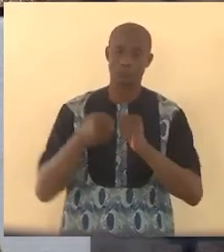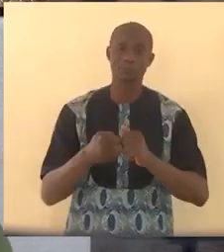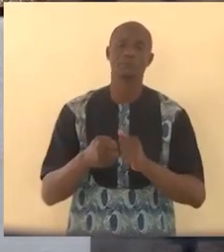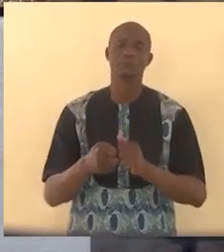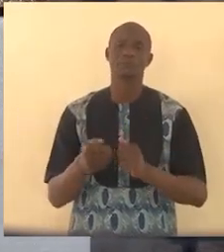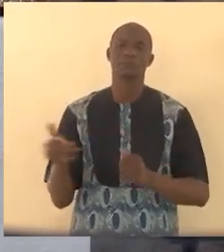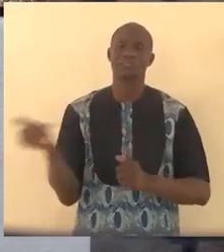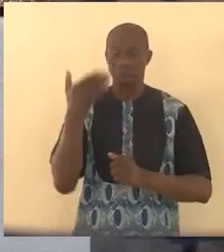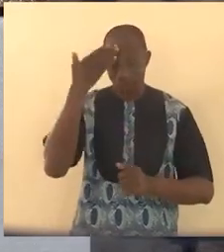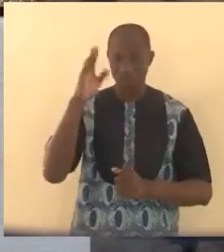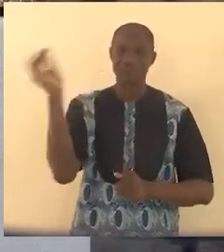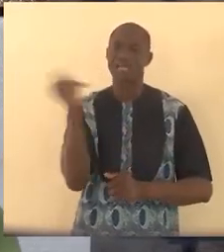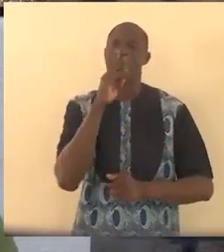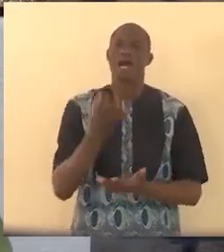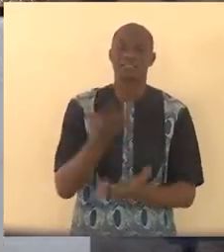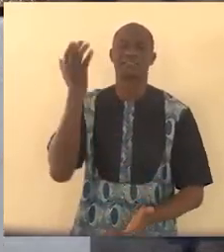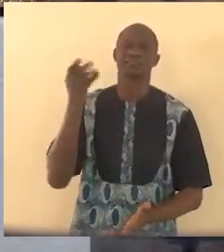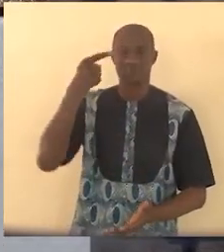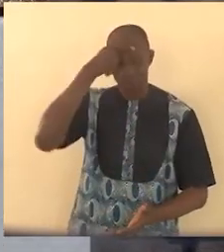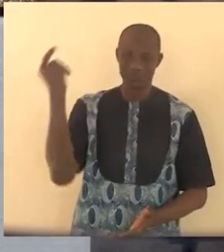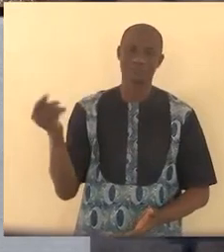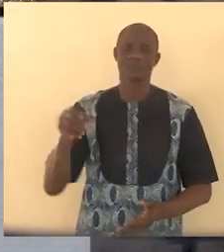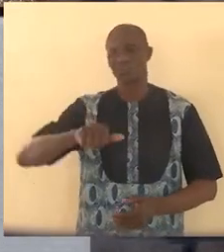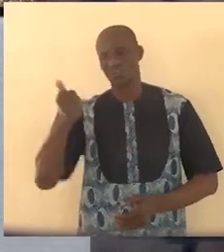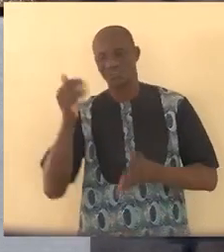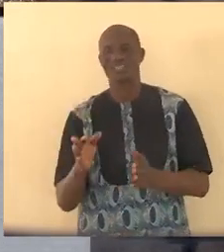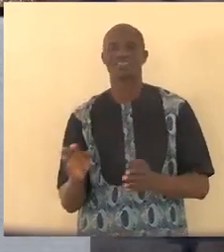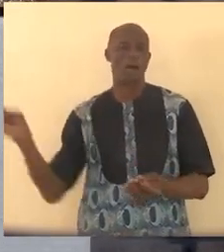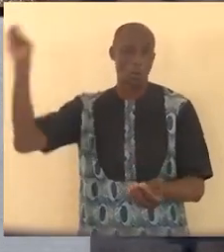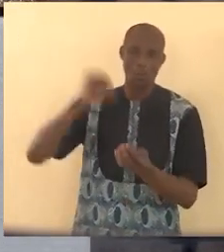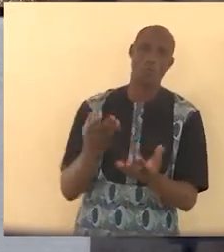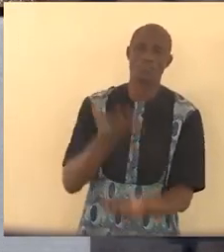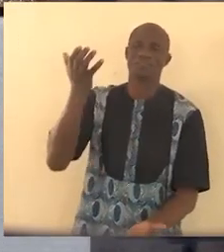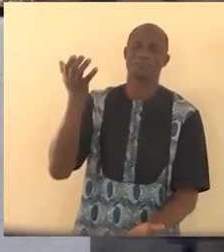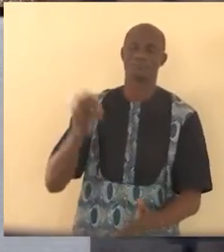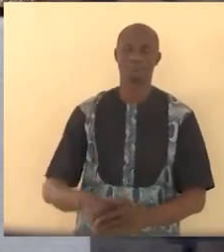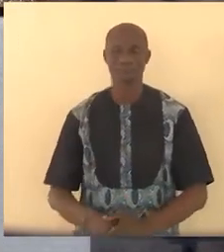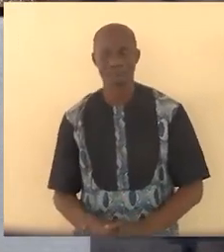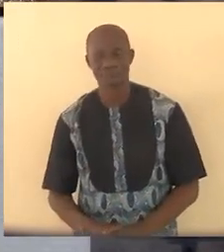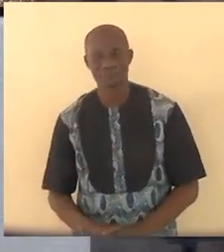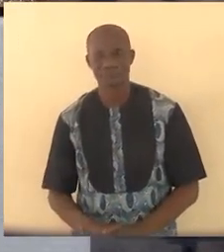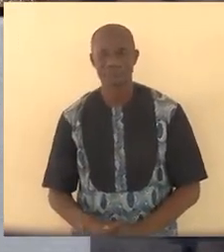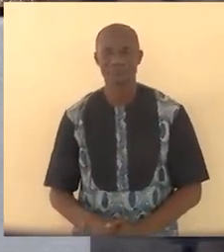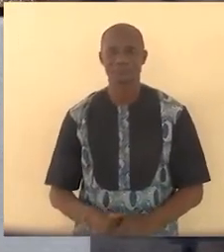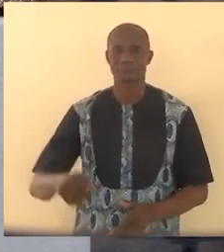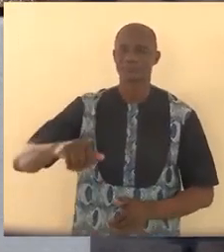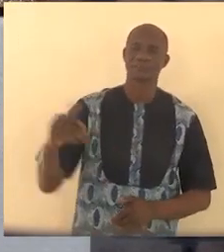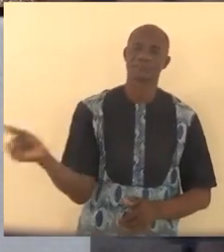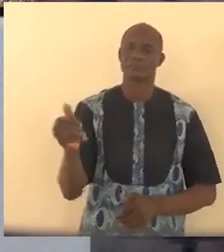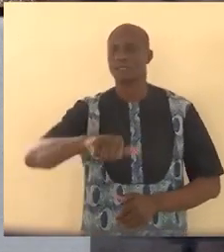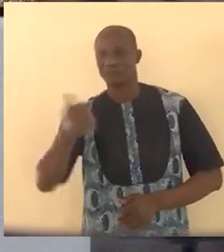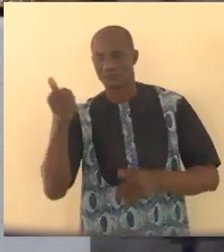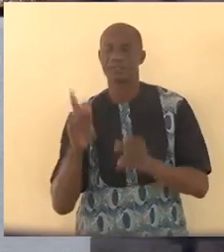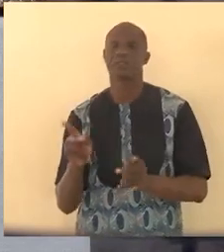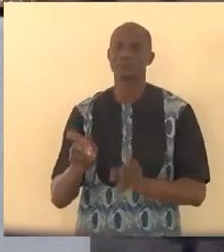when people are well off, they don't know they are well off because there are other people more well off. Mm. Can you see the problem? Mm. There are other people more